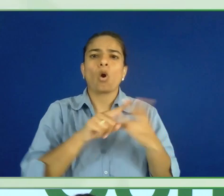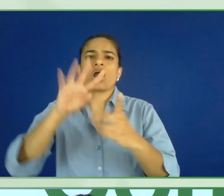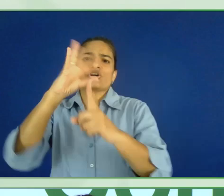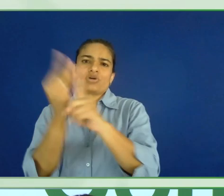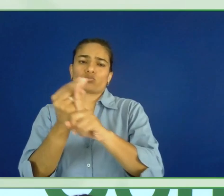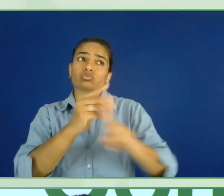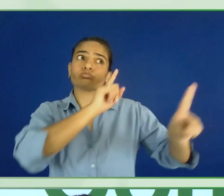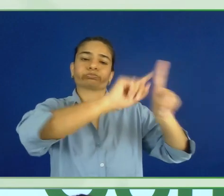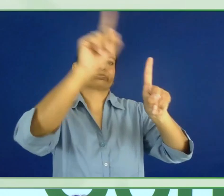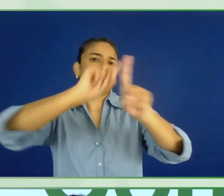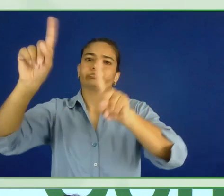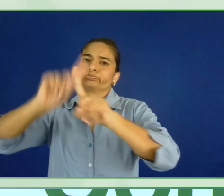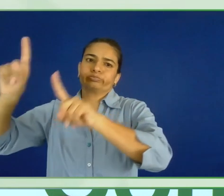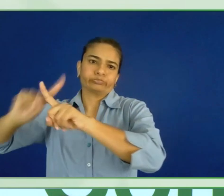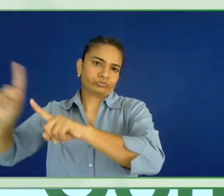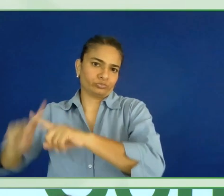the local context as well.